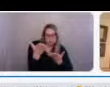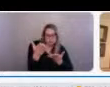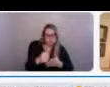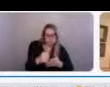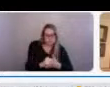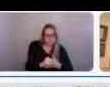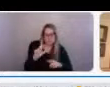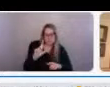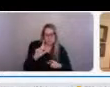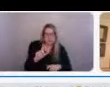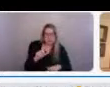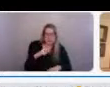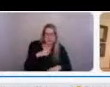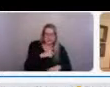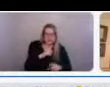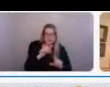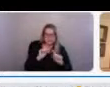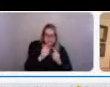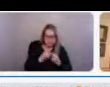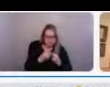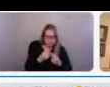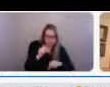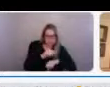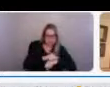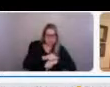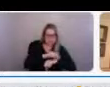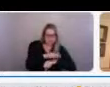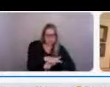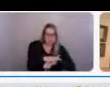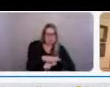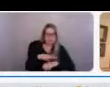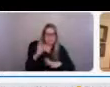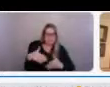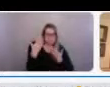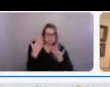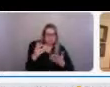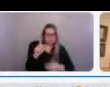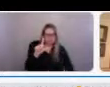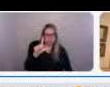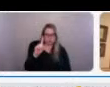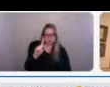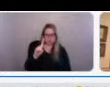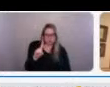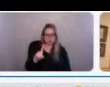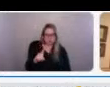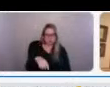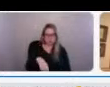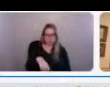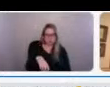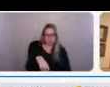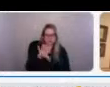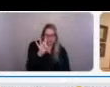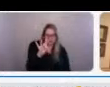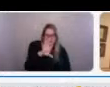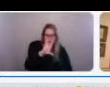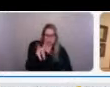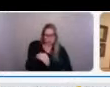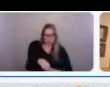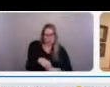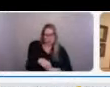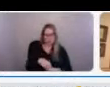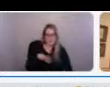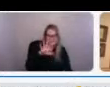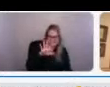legislative districts uh we submitted our proposed legislative districts are eight in total um there's